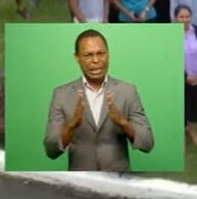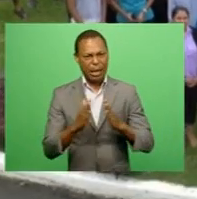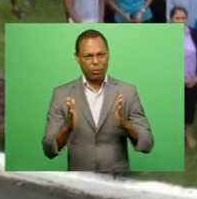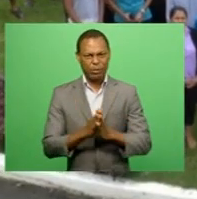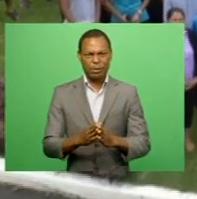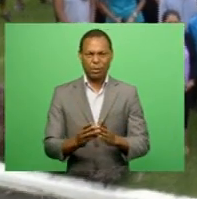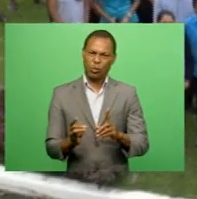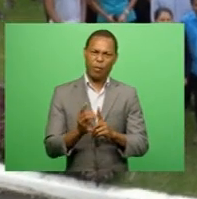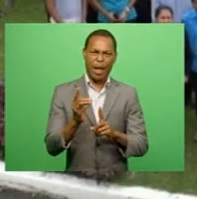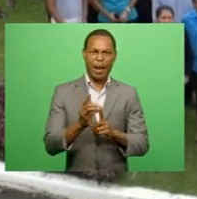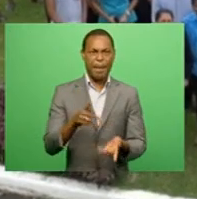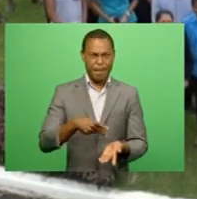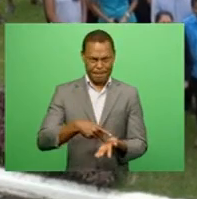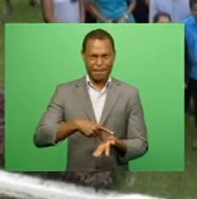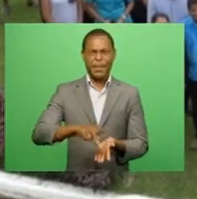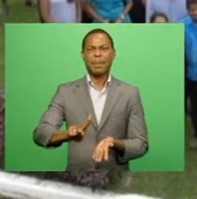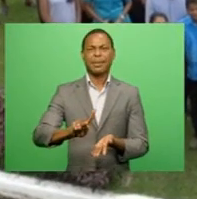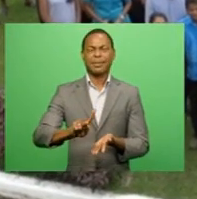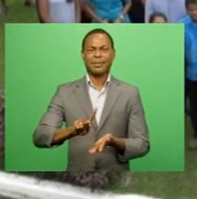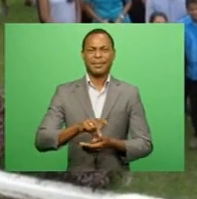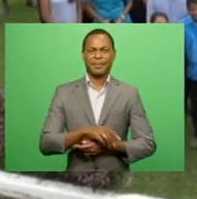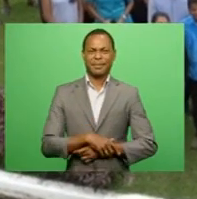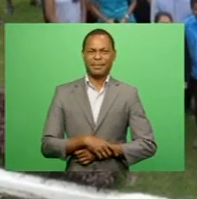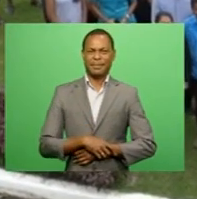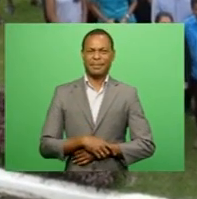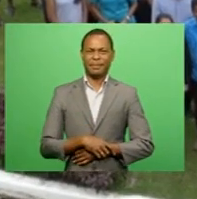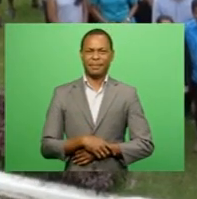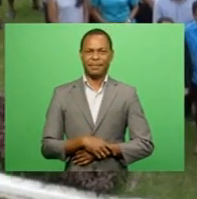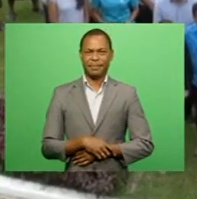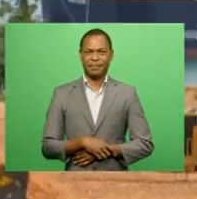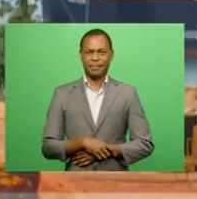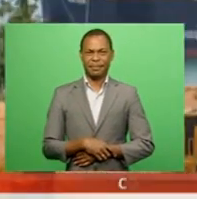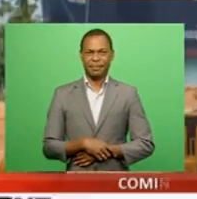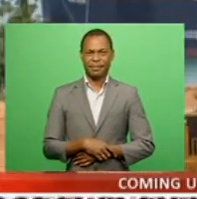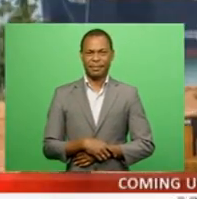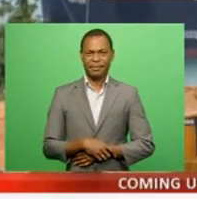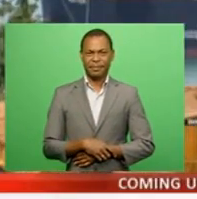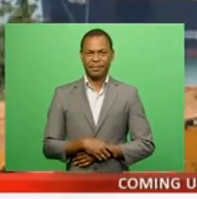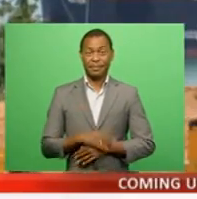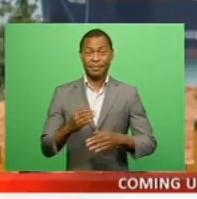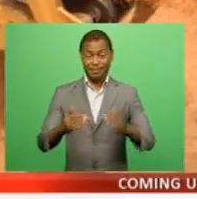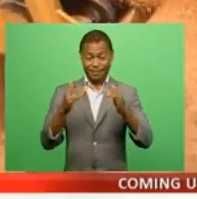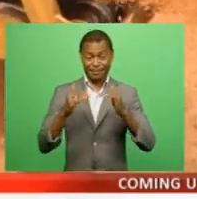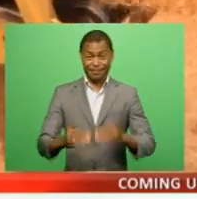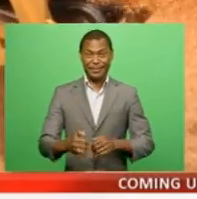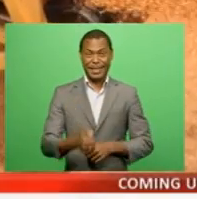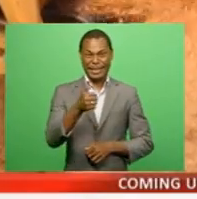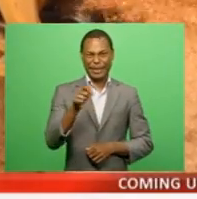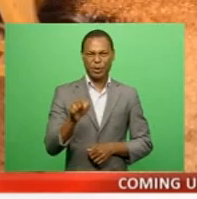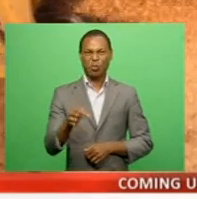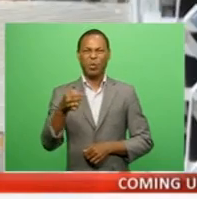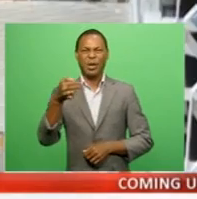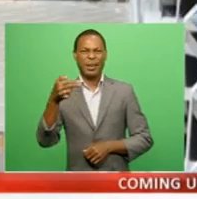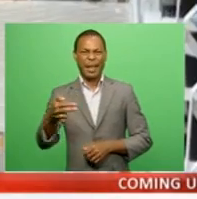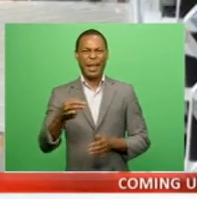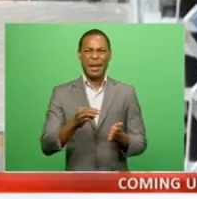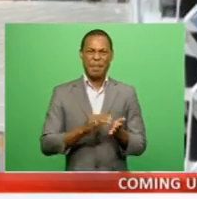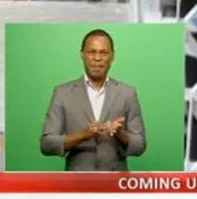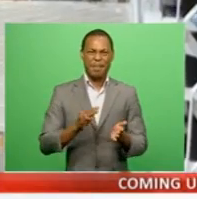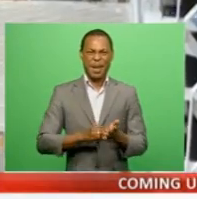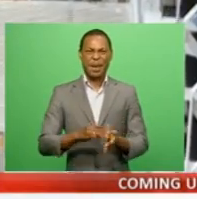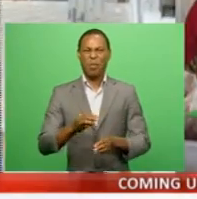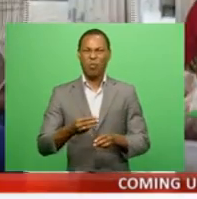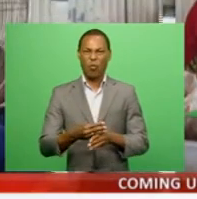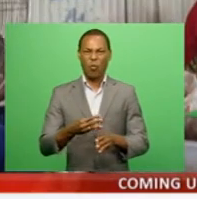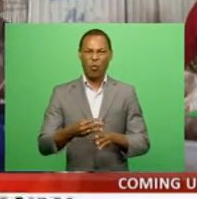permits. Josiah Nunga, FBC News. Up ahead, $6.8 million worth of wood chip to